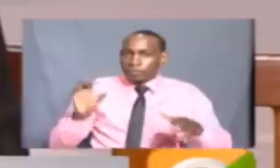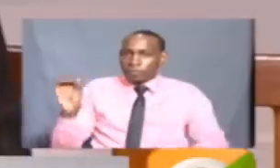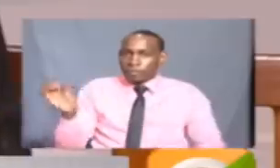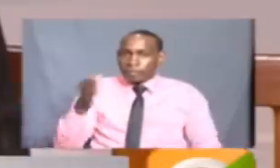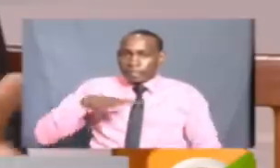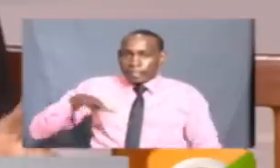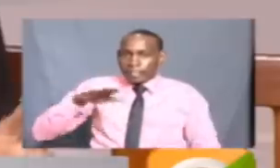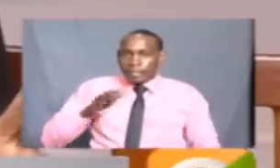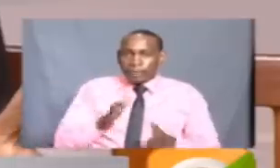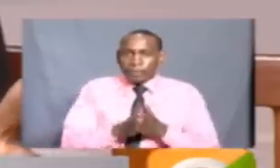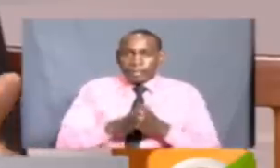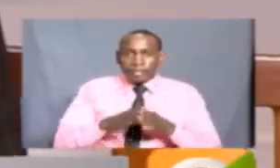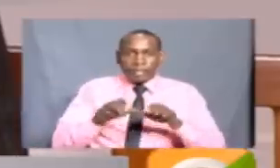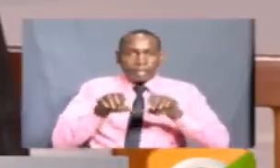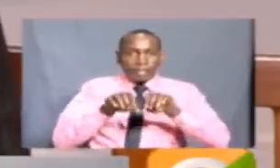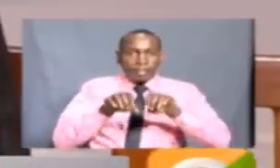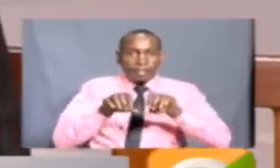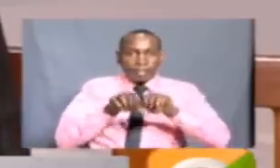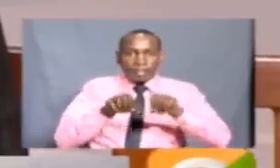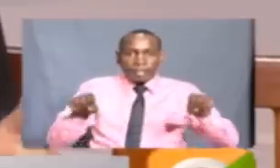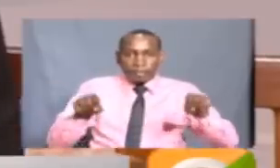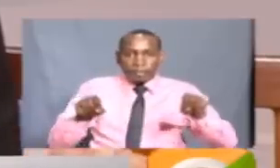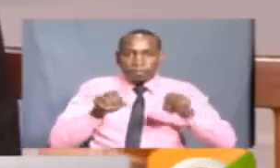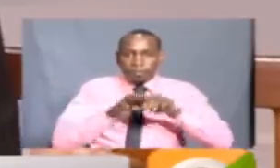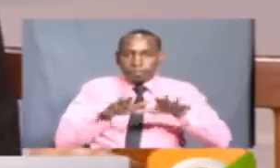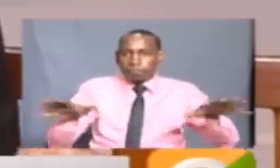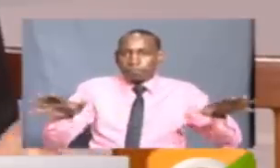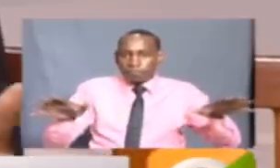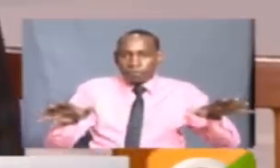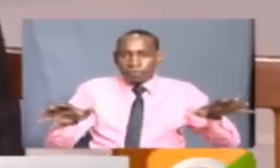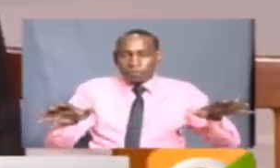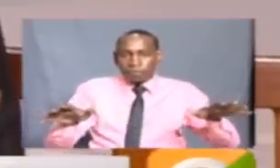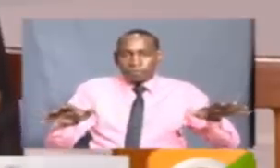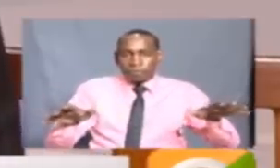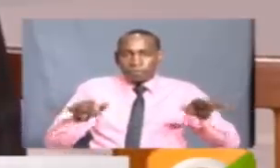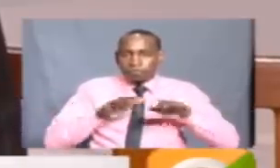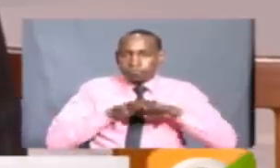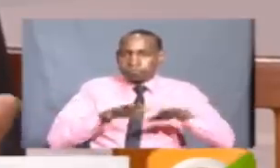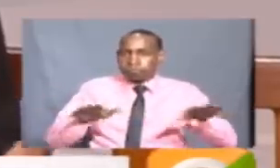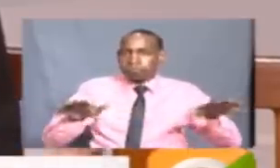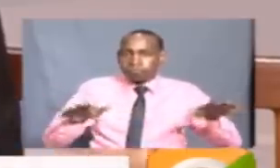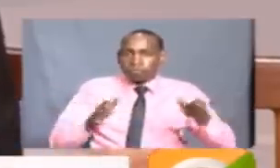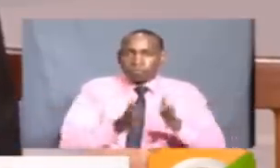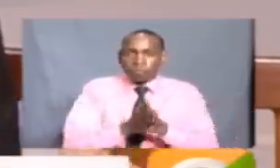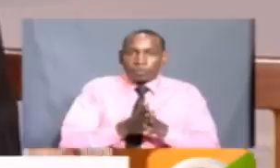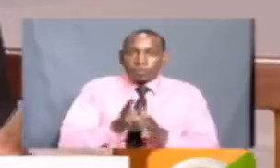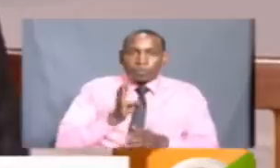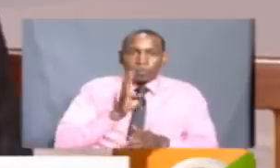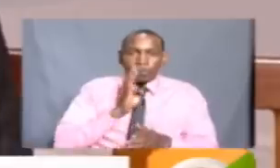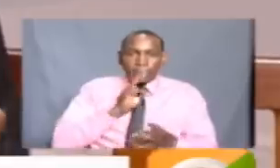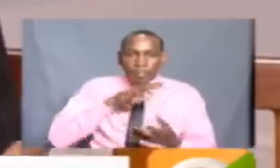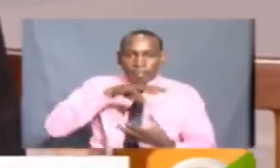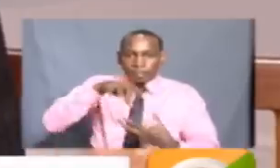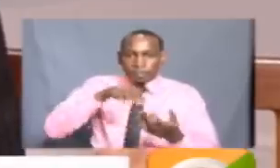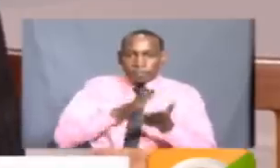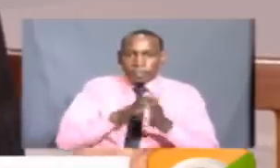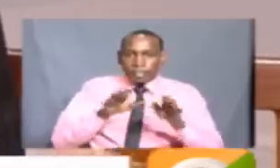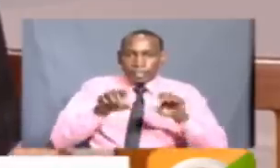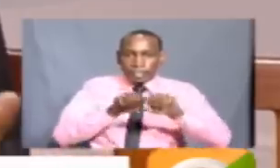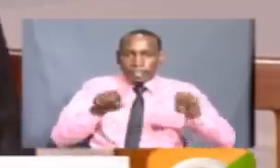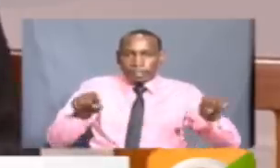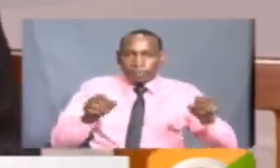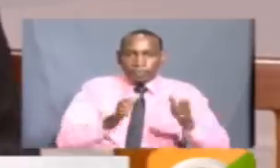informed with the sewage, burst sewers all over, flowing water mixing with the sewage,